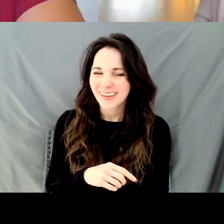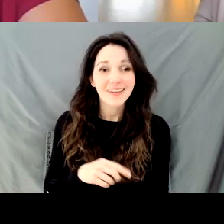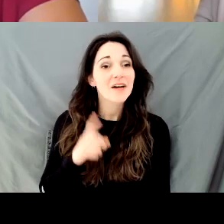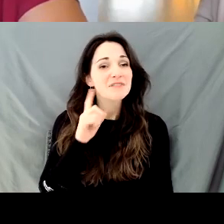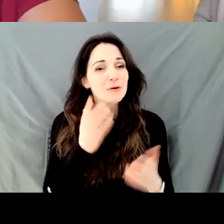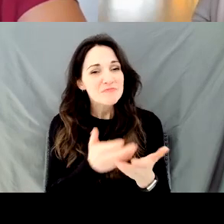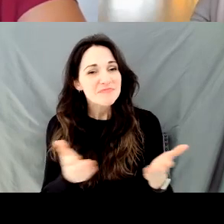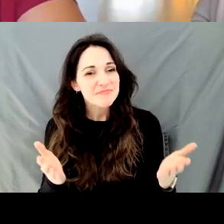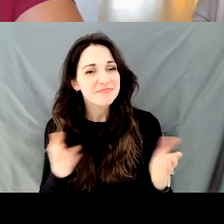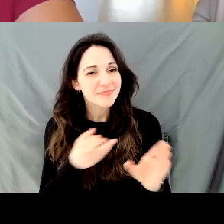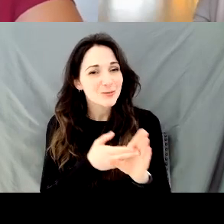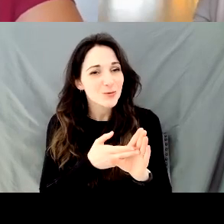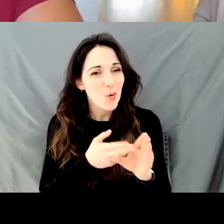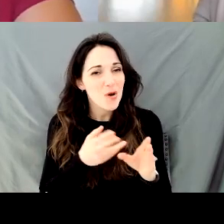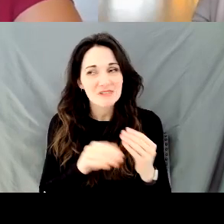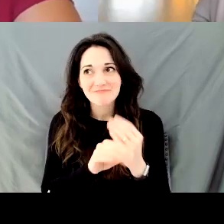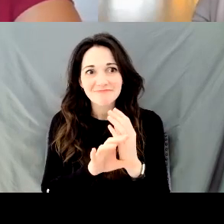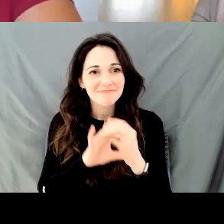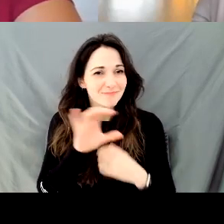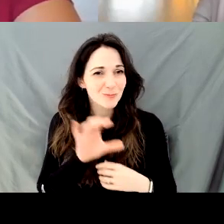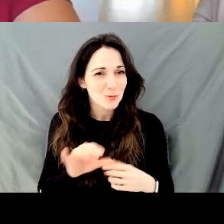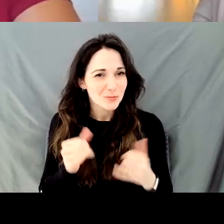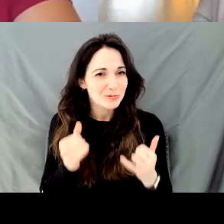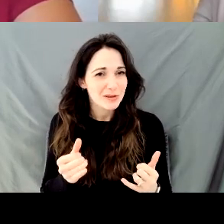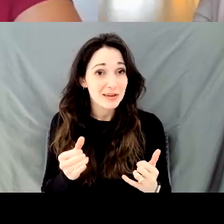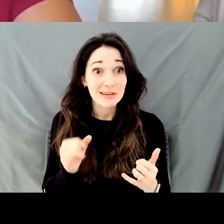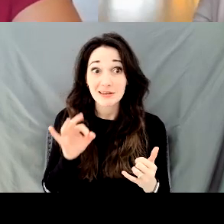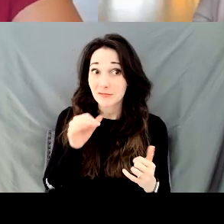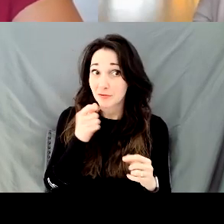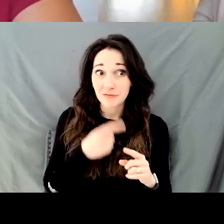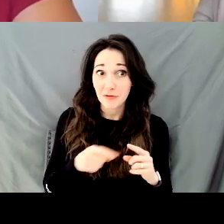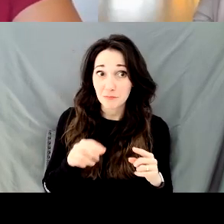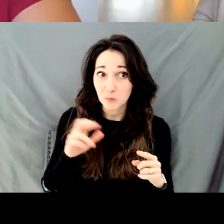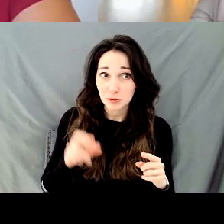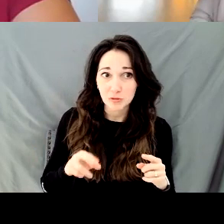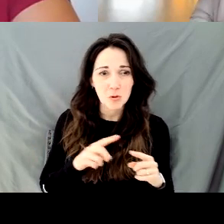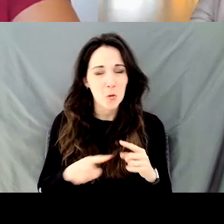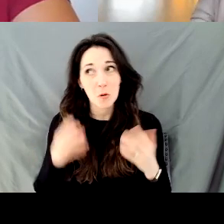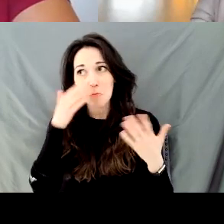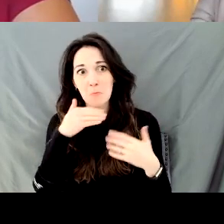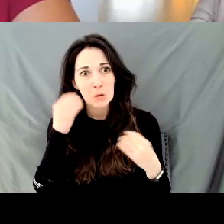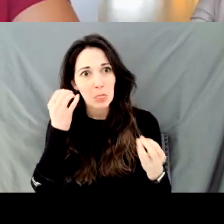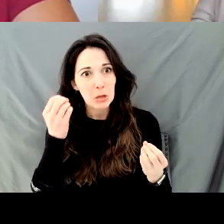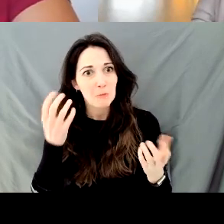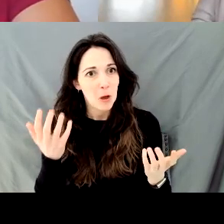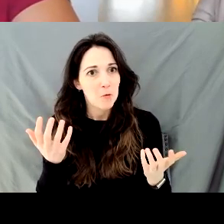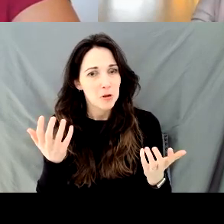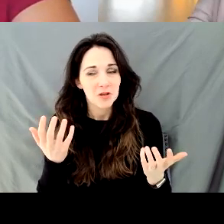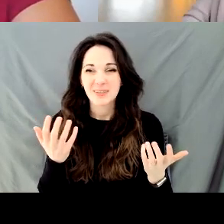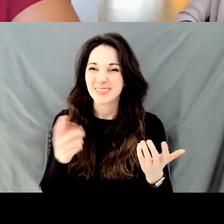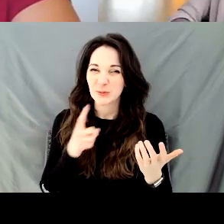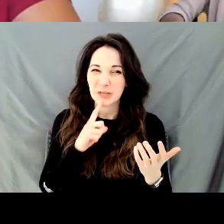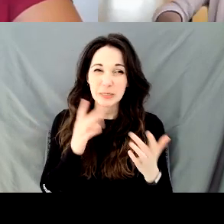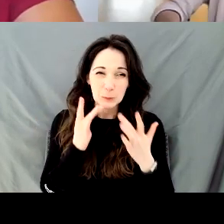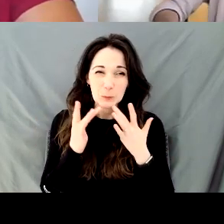Rochester, or you don't maybe think about it, right? Unfortunately, so much of this is segregated, right? To be able to get a lot